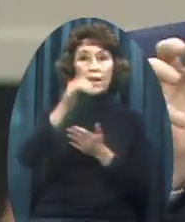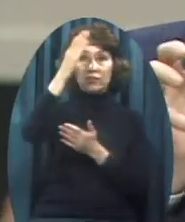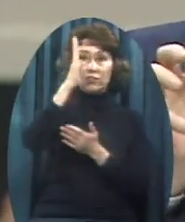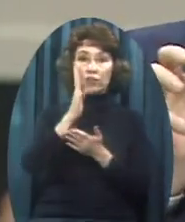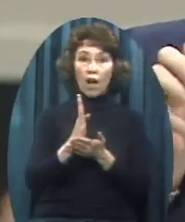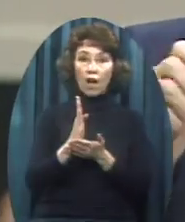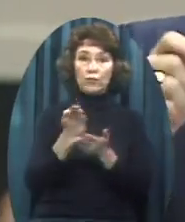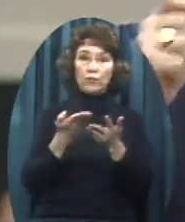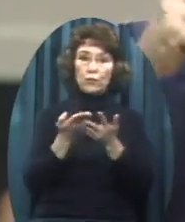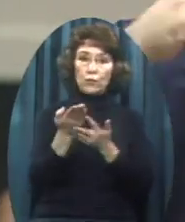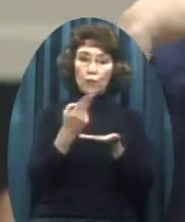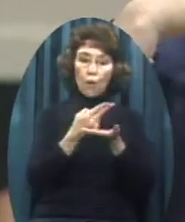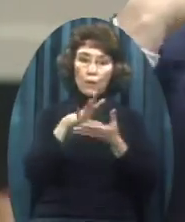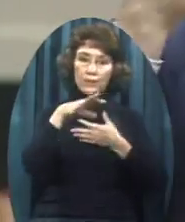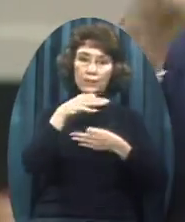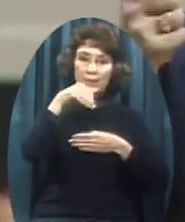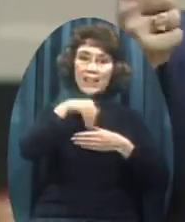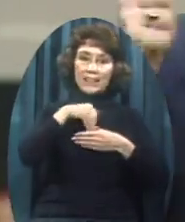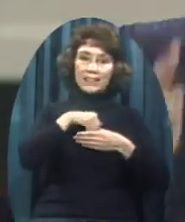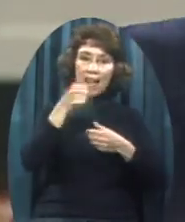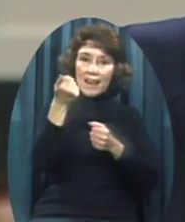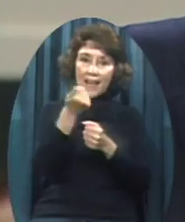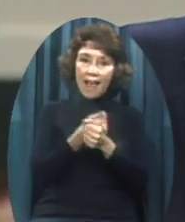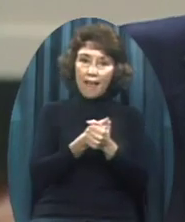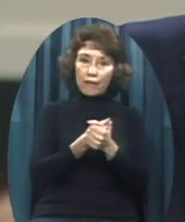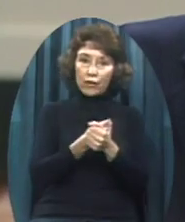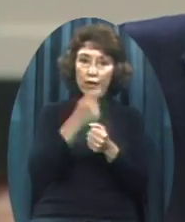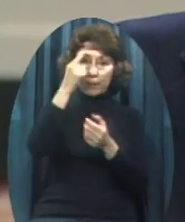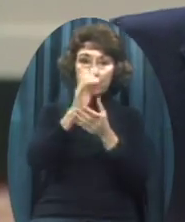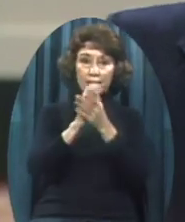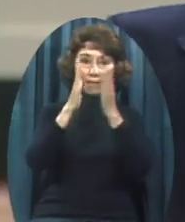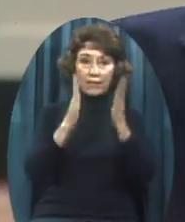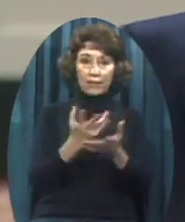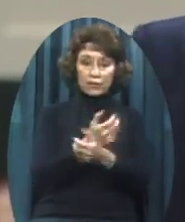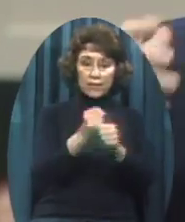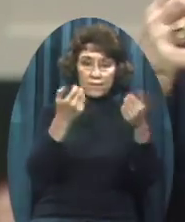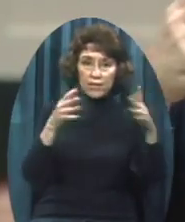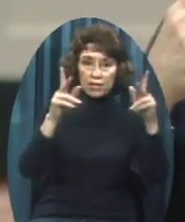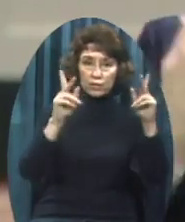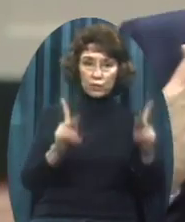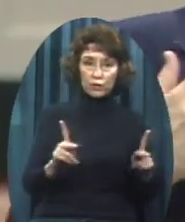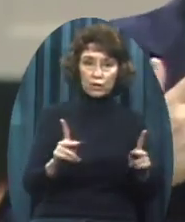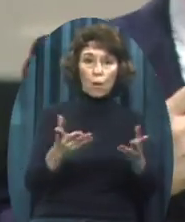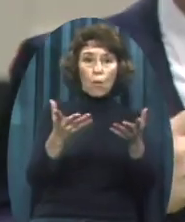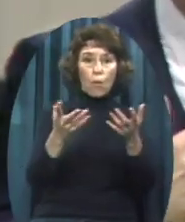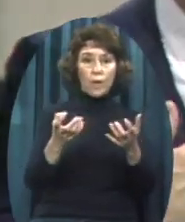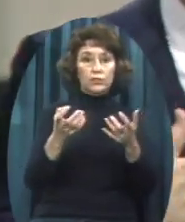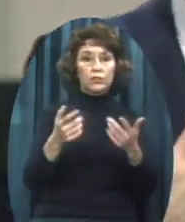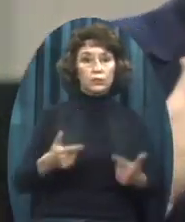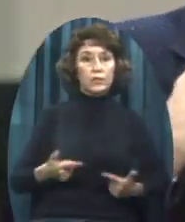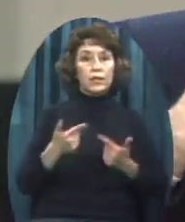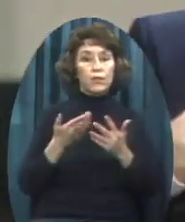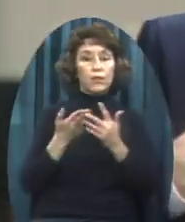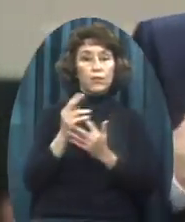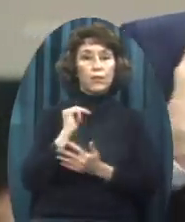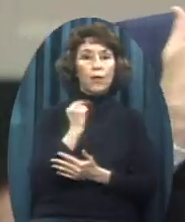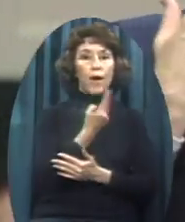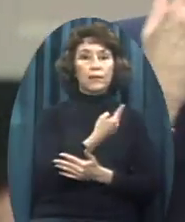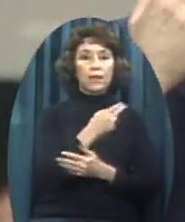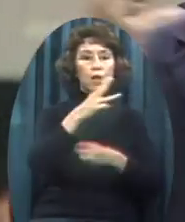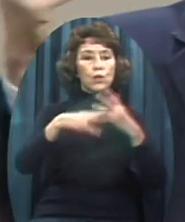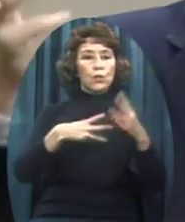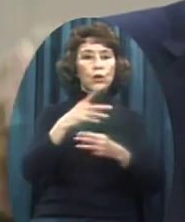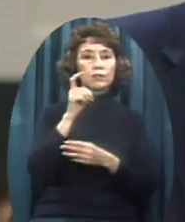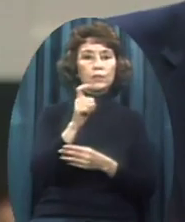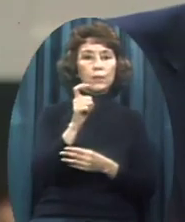every believer, desires to live out through us individually. The world is to see Christ in us as this Sermon on the